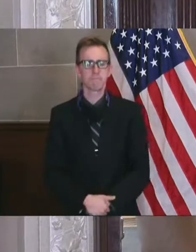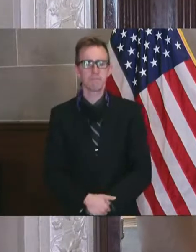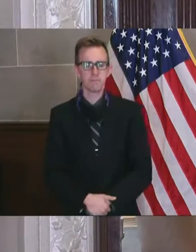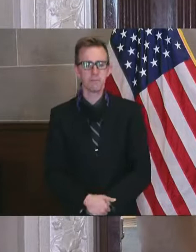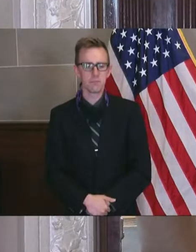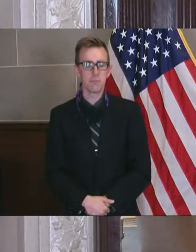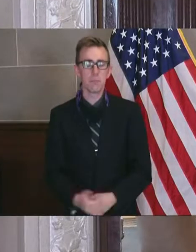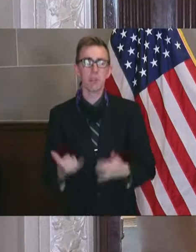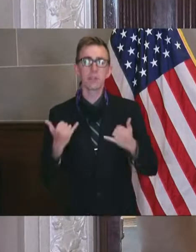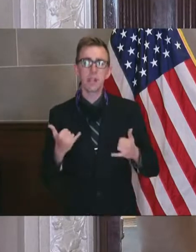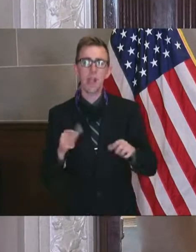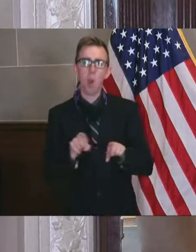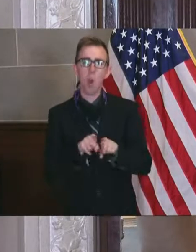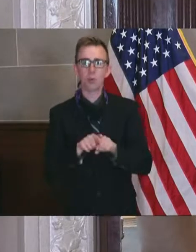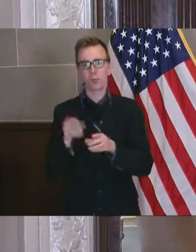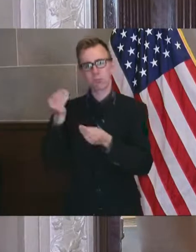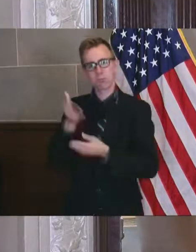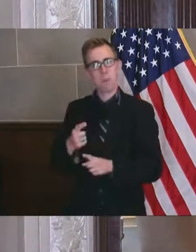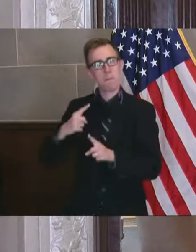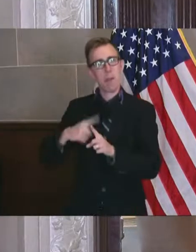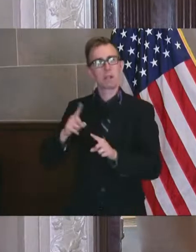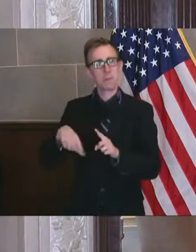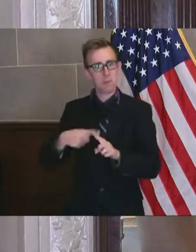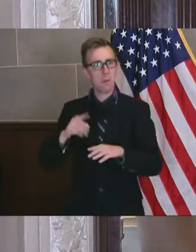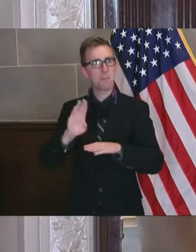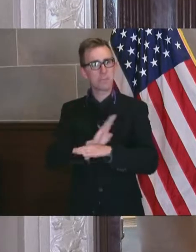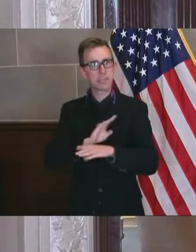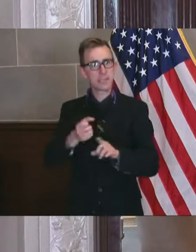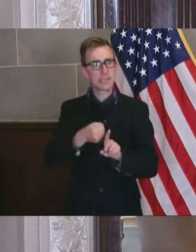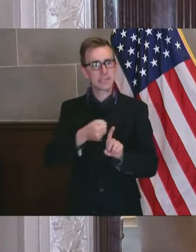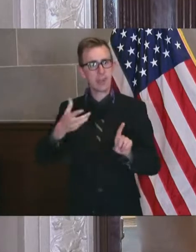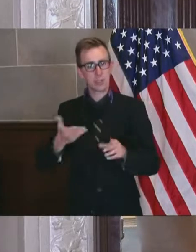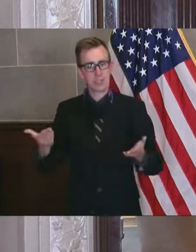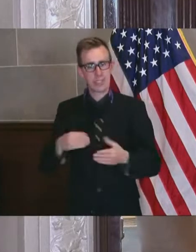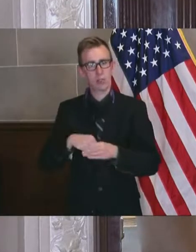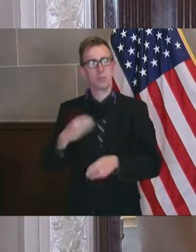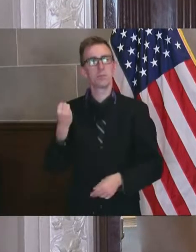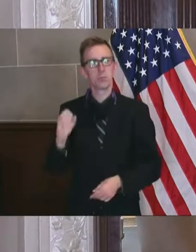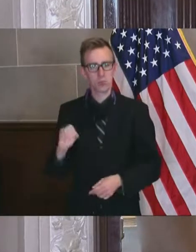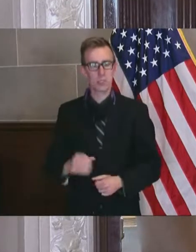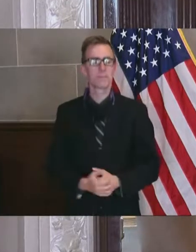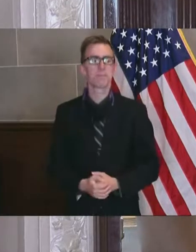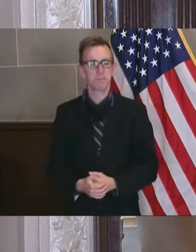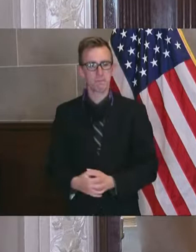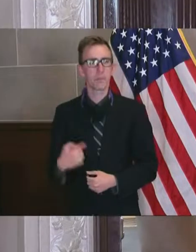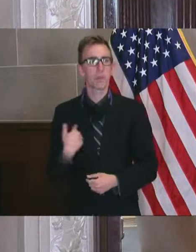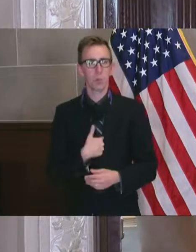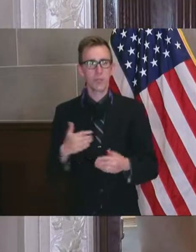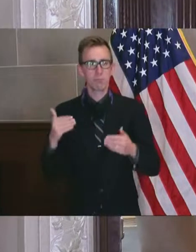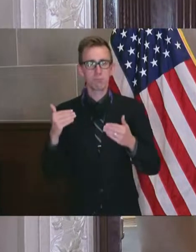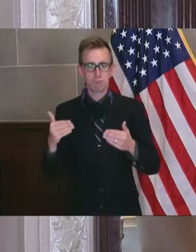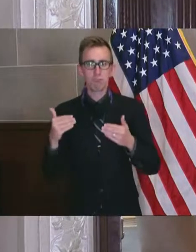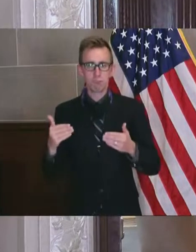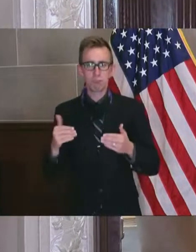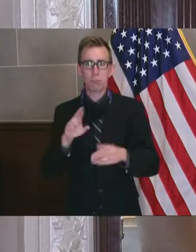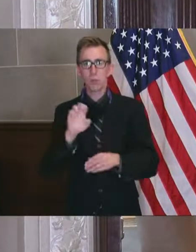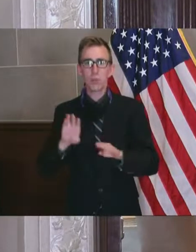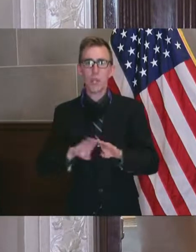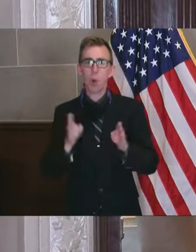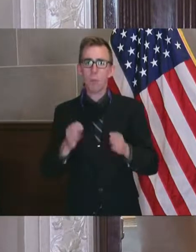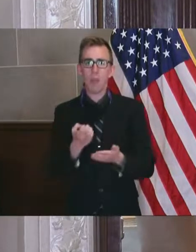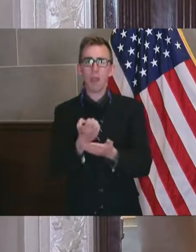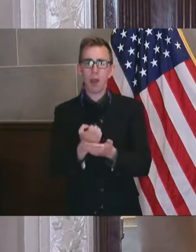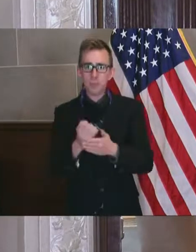Today, we also had some good news about business expansions in Missouri. As we continue to move forward with reopening our